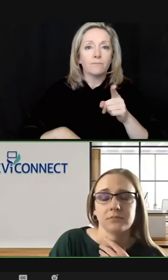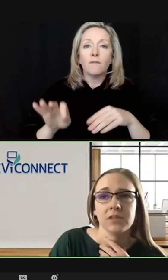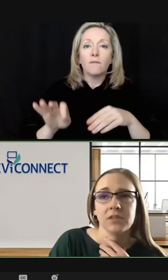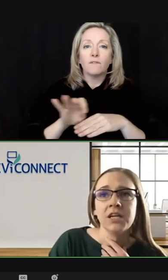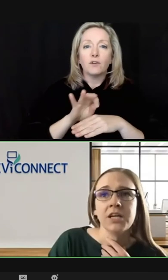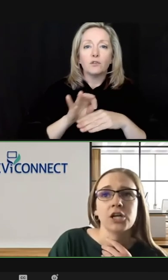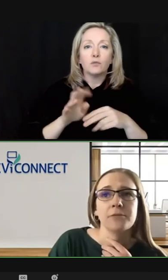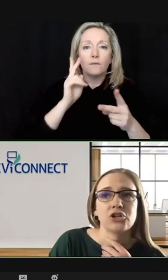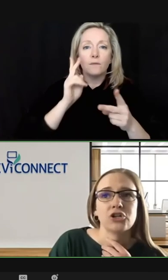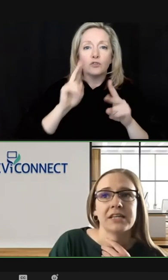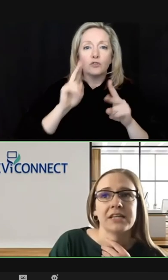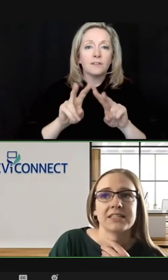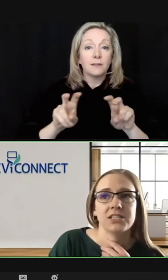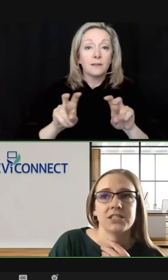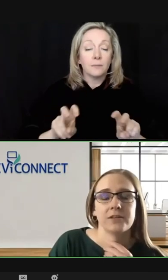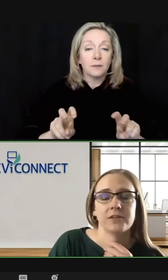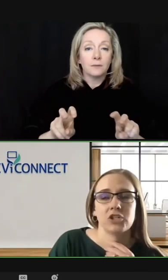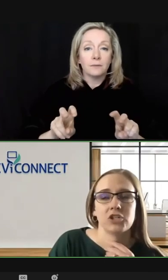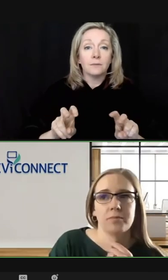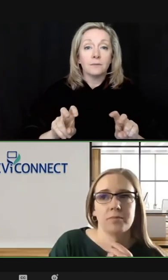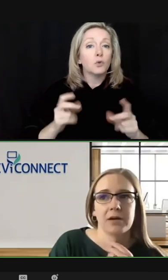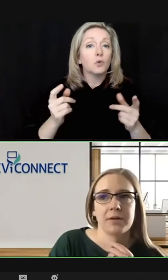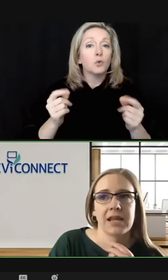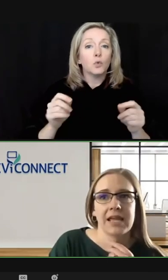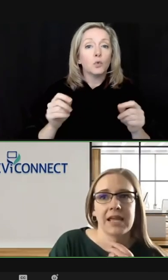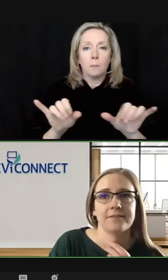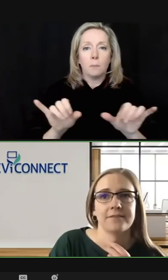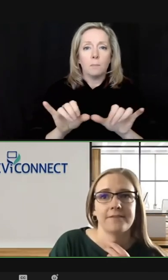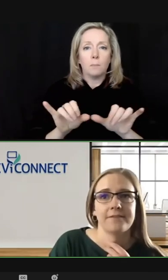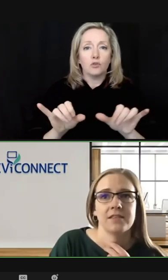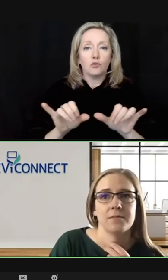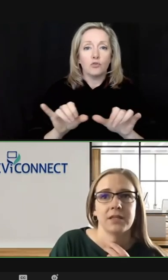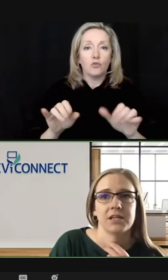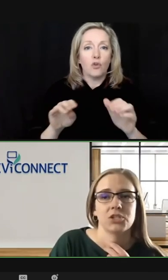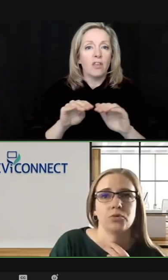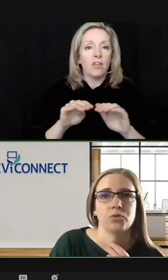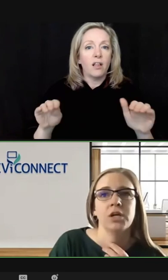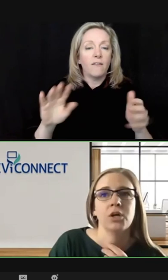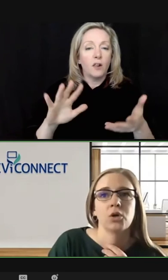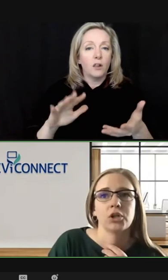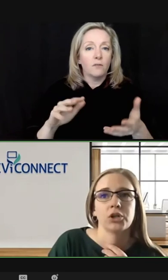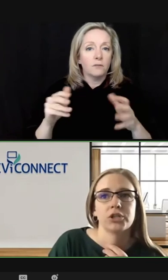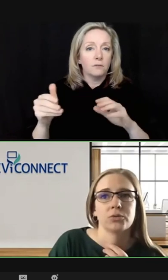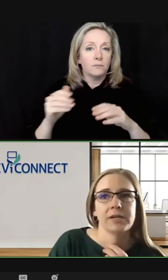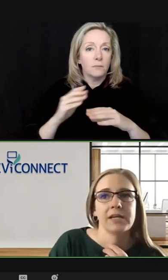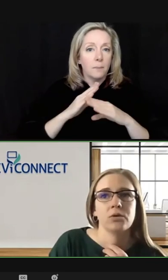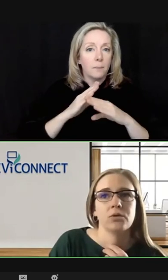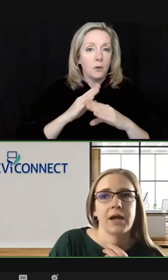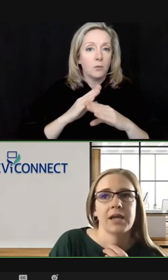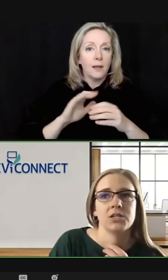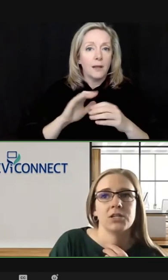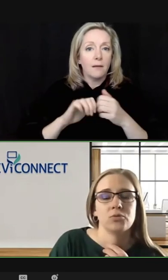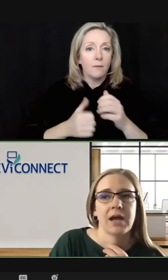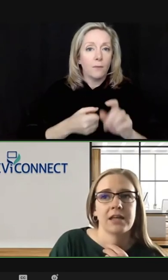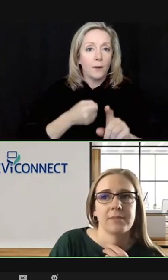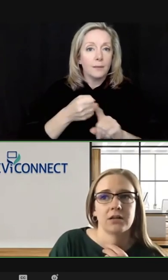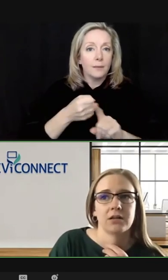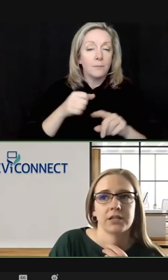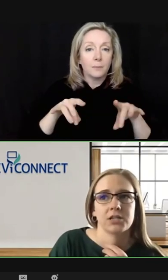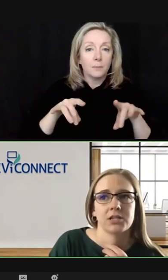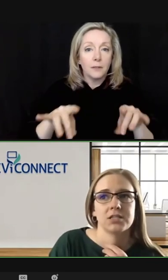assessment. And you're measuring the extent of the child's visual impairment and its effects on the ability to learn to read, write, and